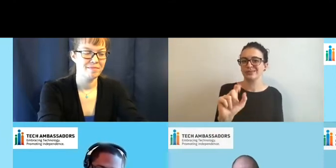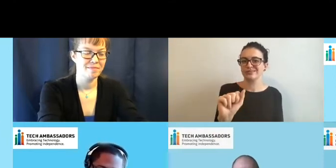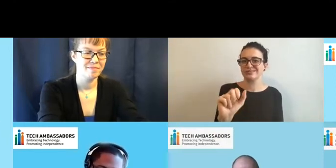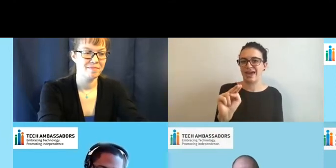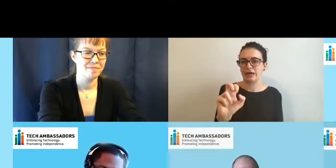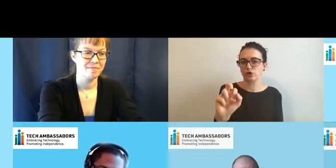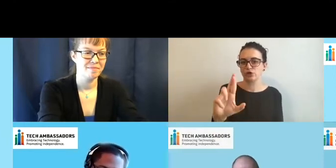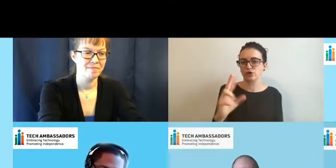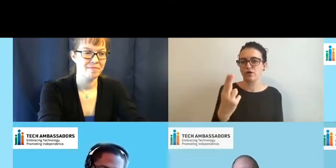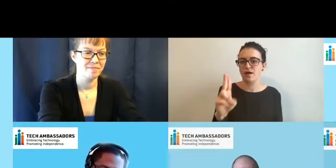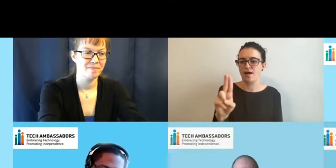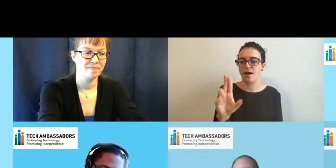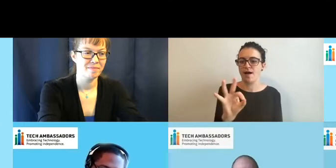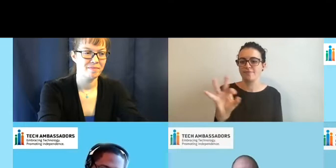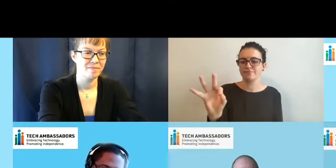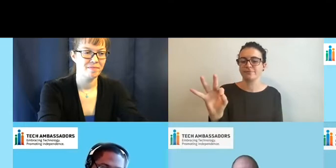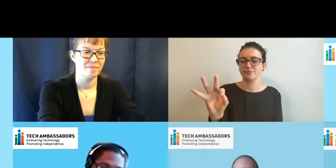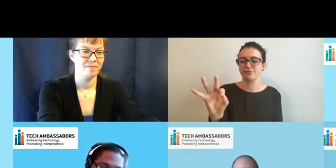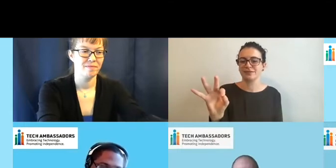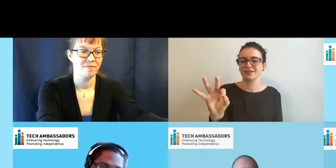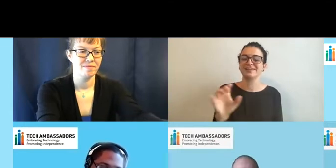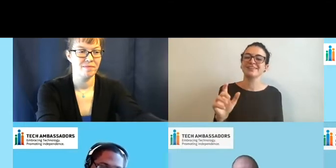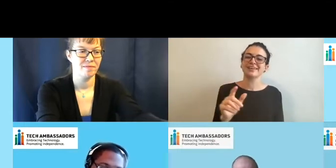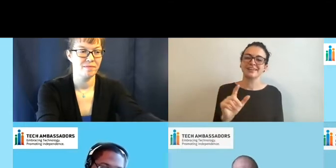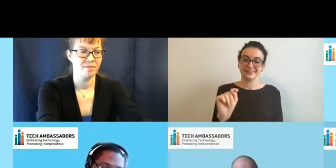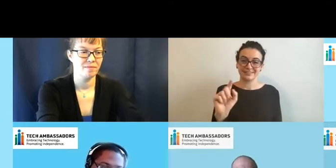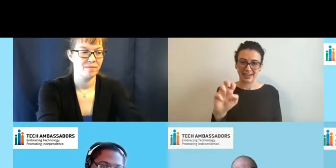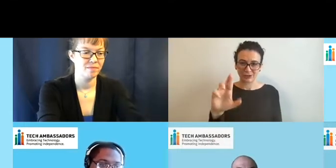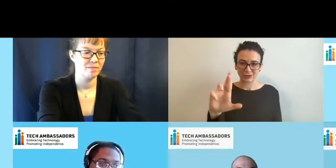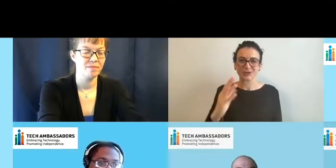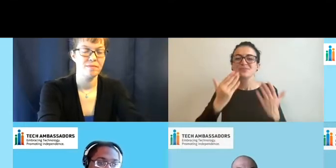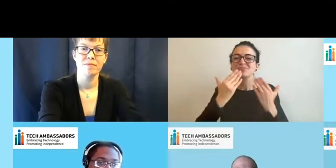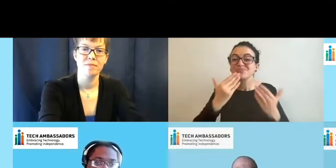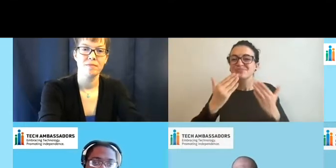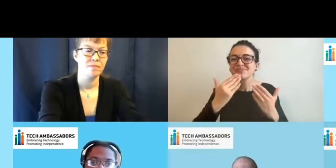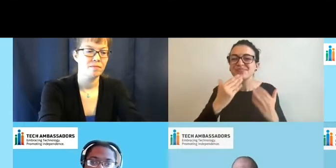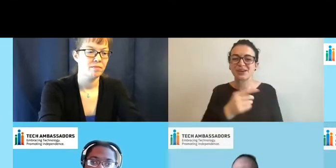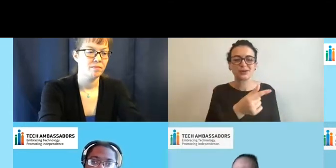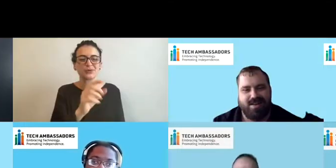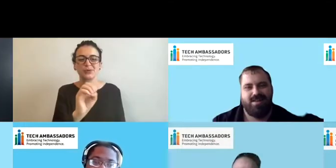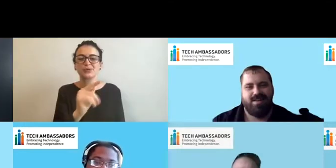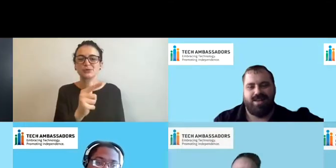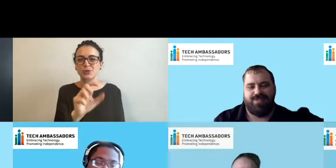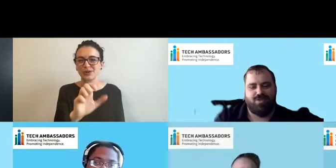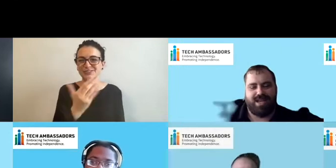you think about this program. Thank you, George. I really have been